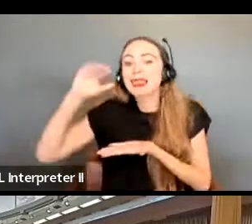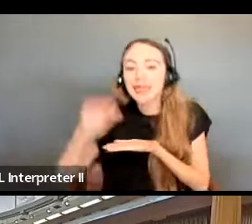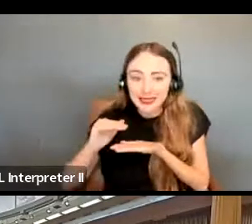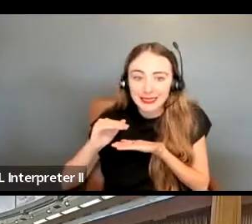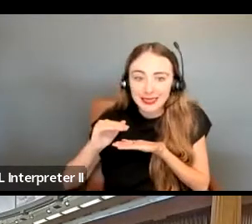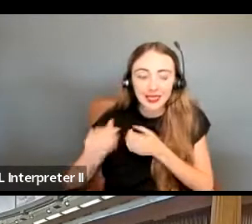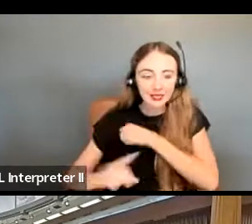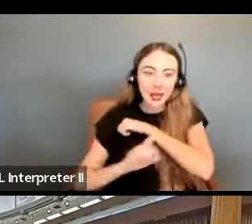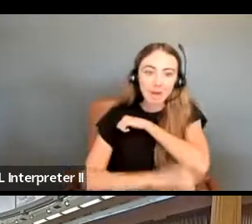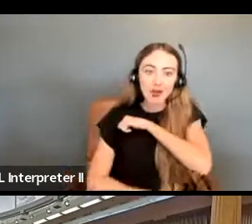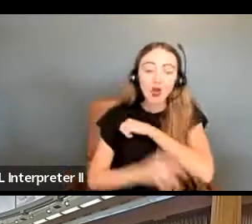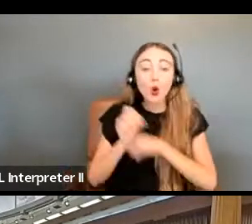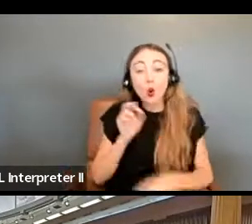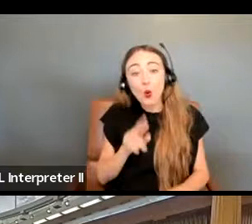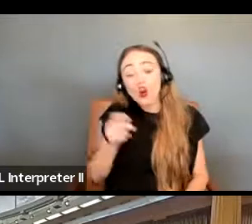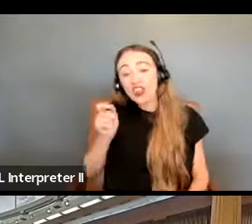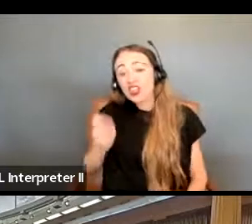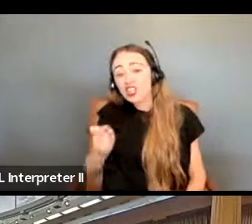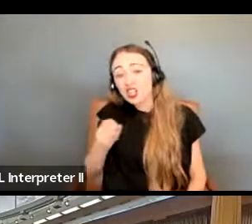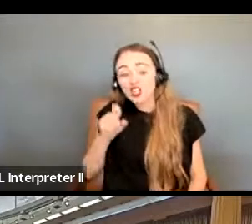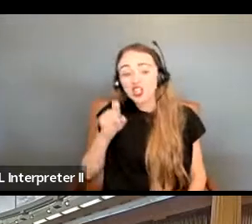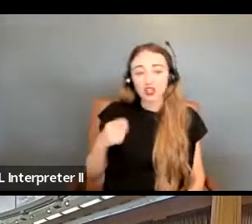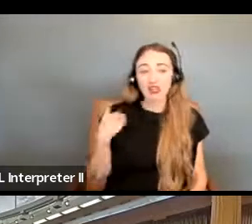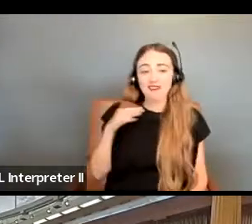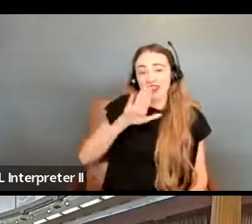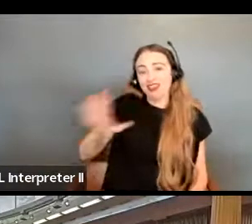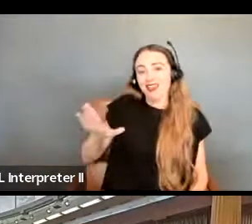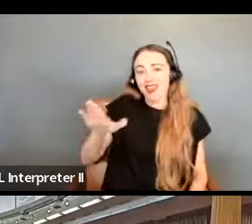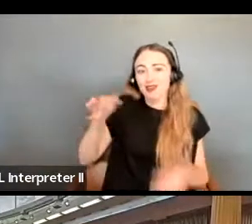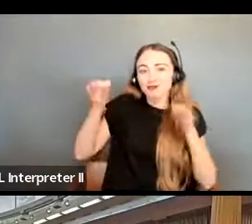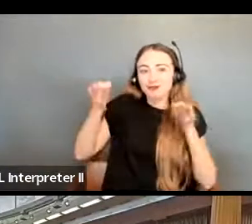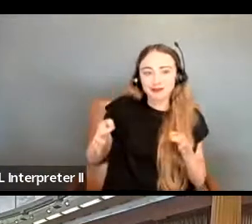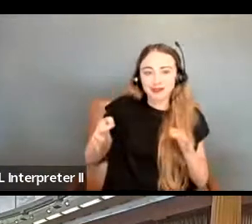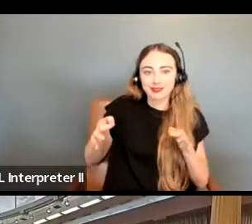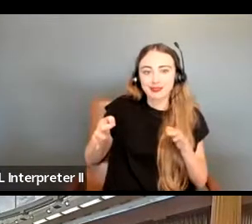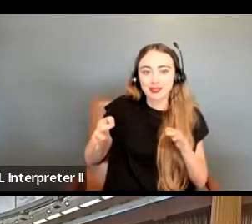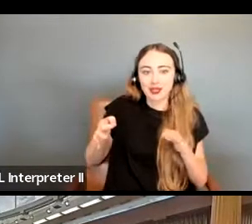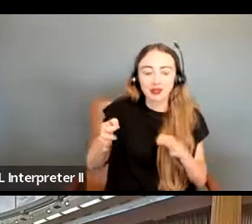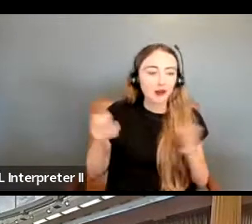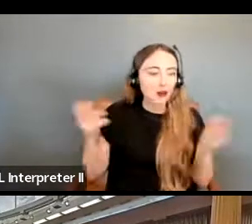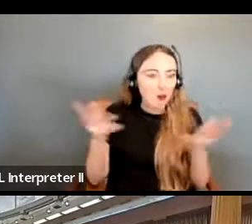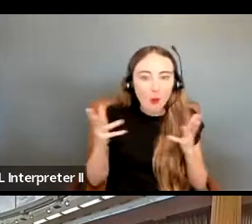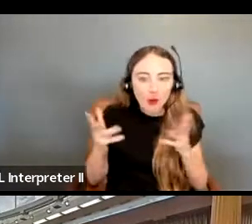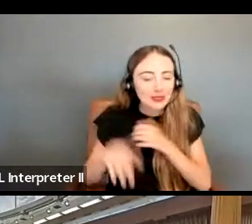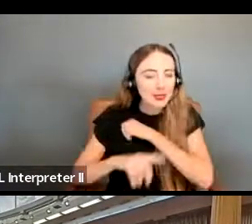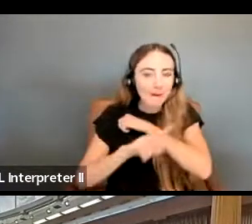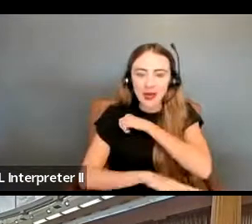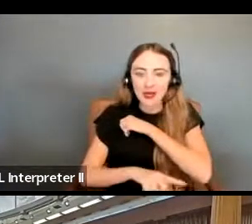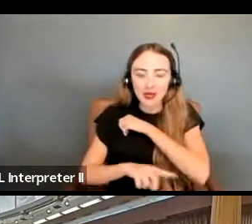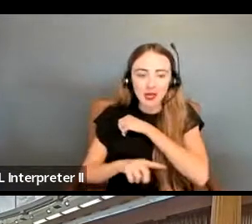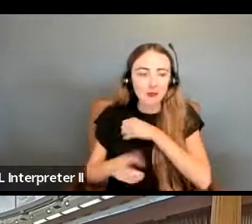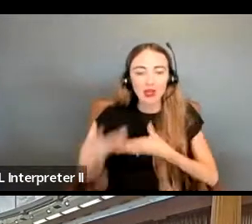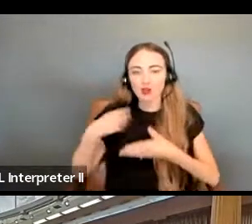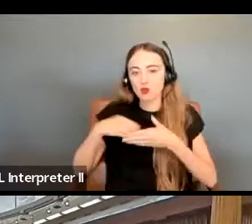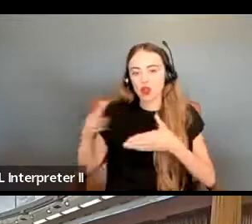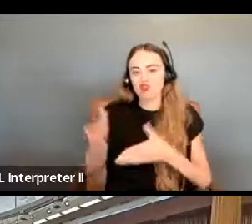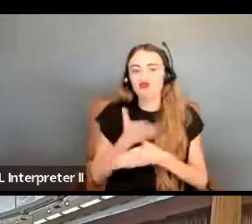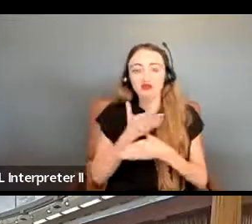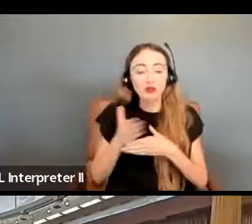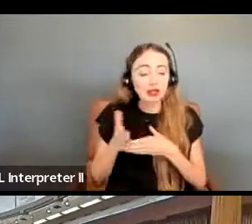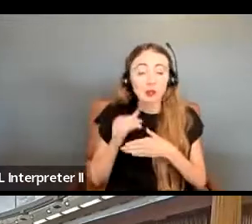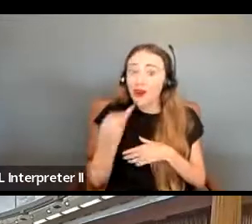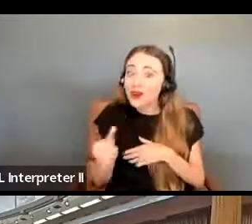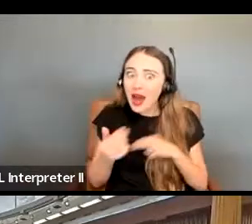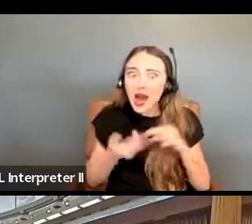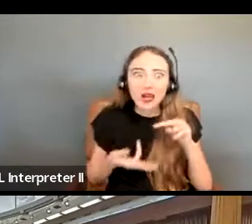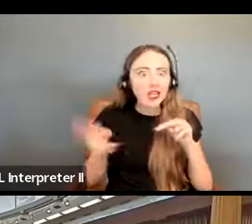least you should give judges the discretion to decide on what the penalty is within the range of what exists today. We're not